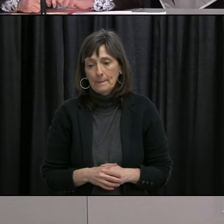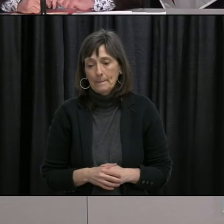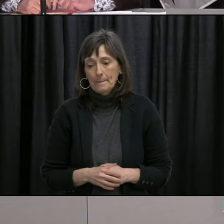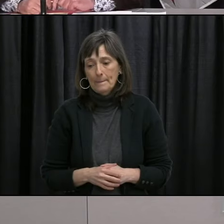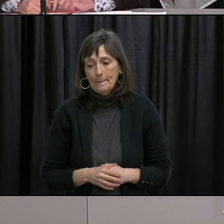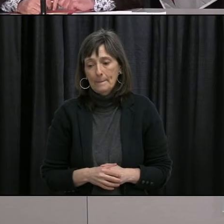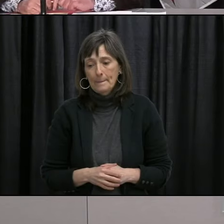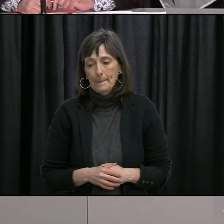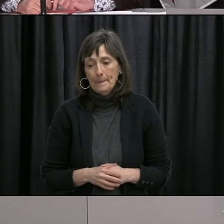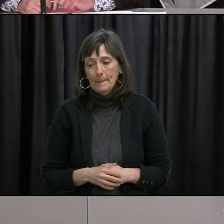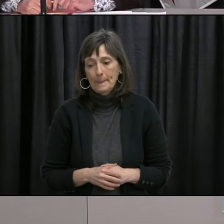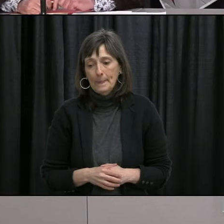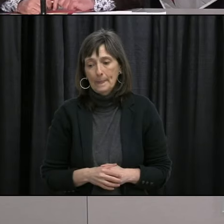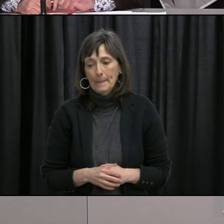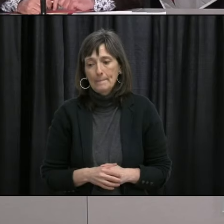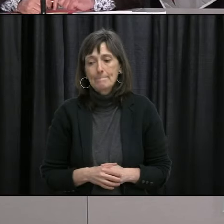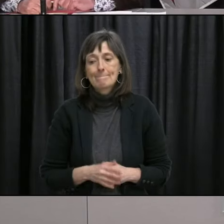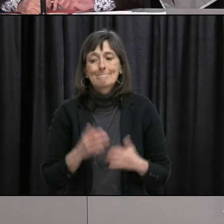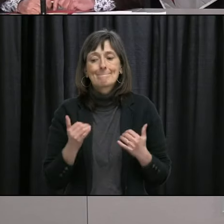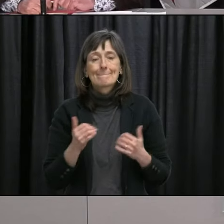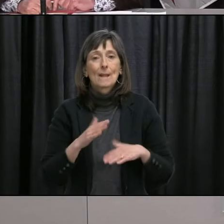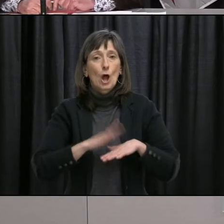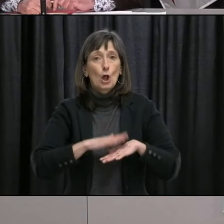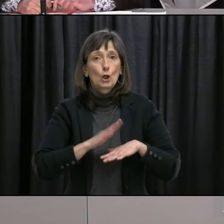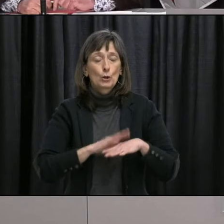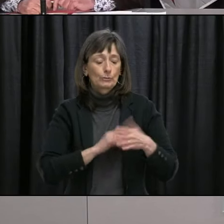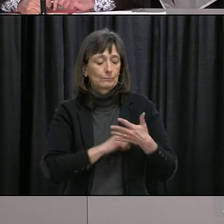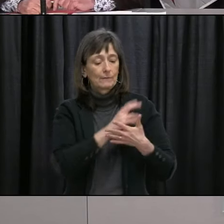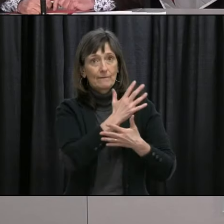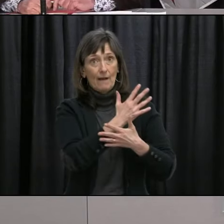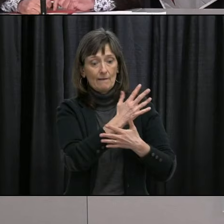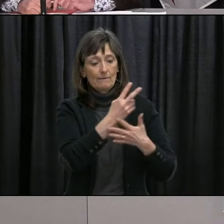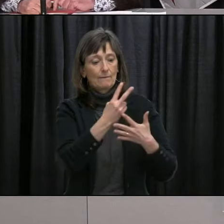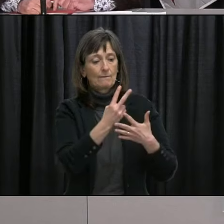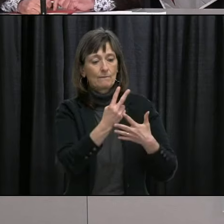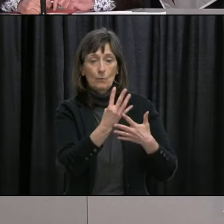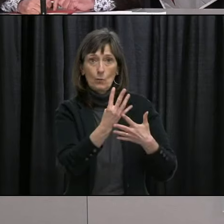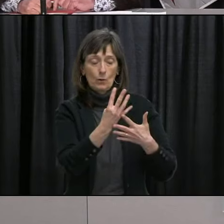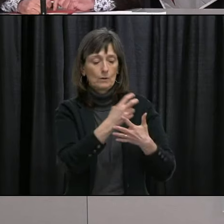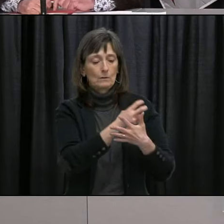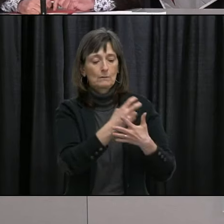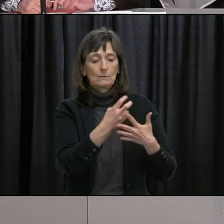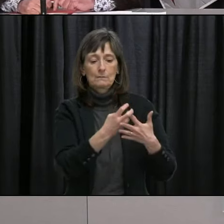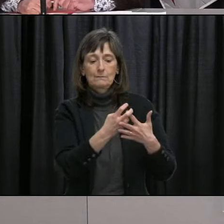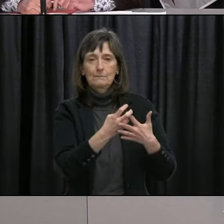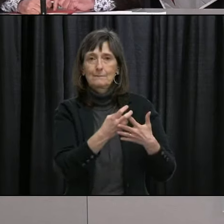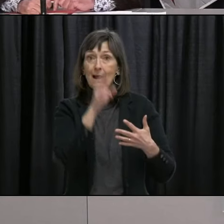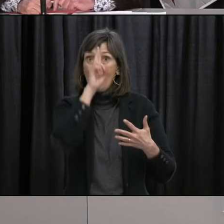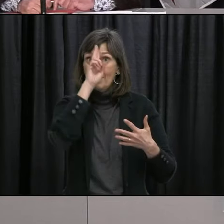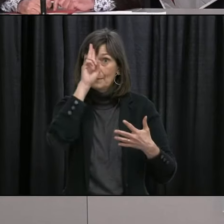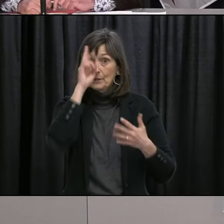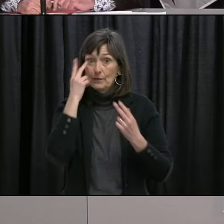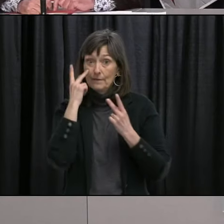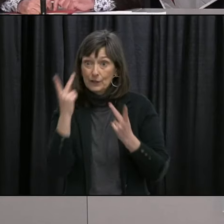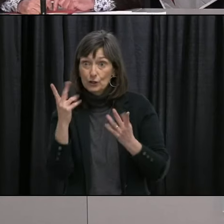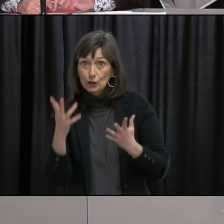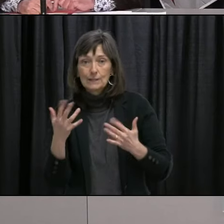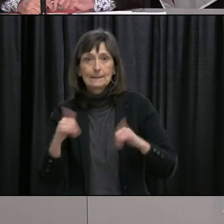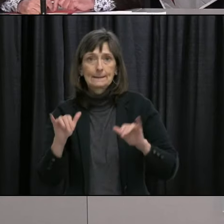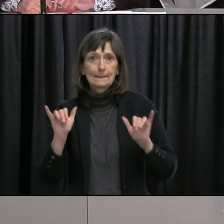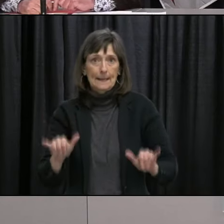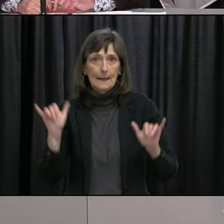Thank you. And looking through the alert levels, the restrictions on hospital visitors remain the same throughout all the alert levels